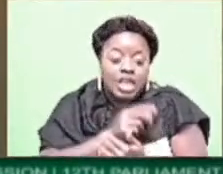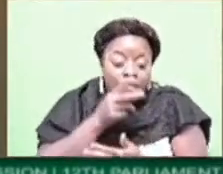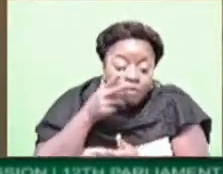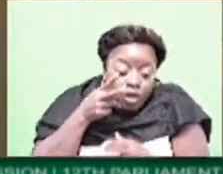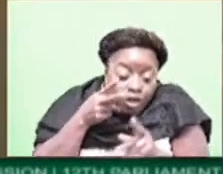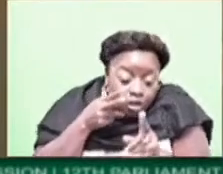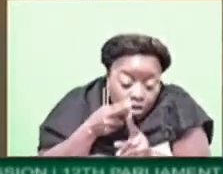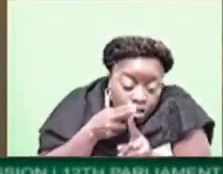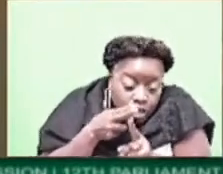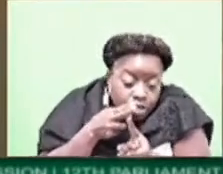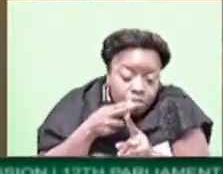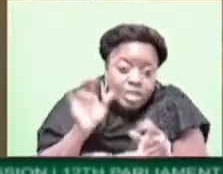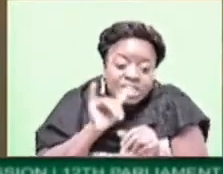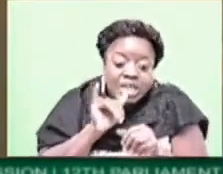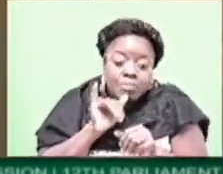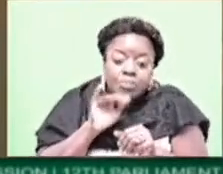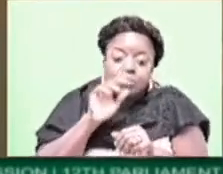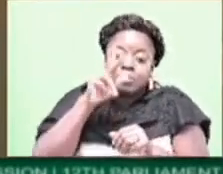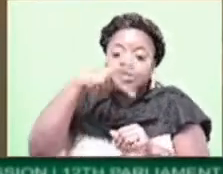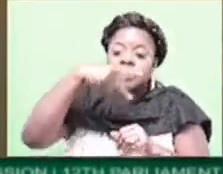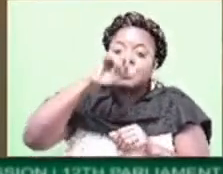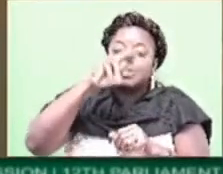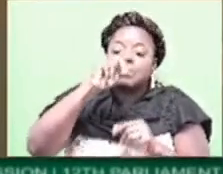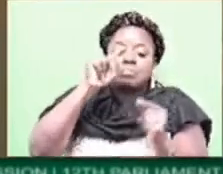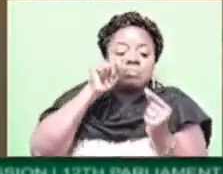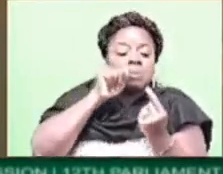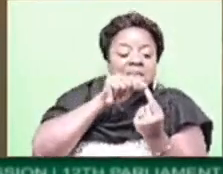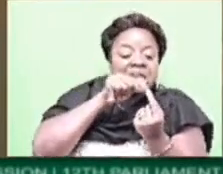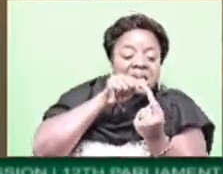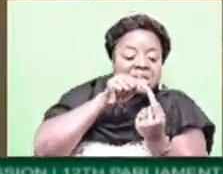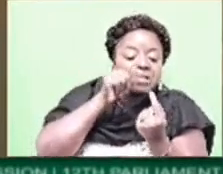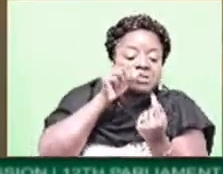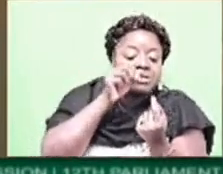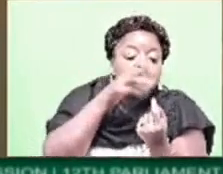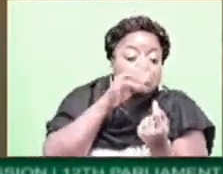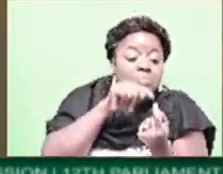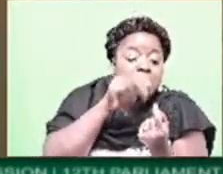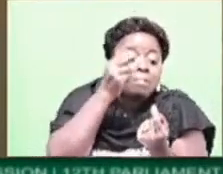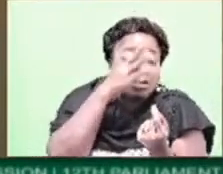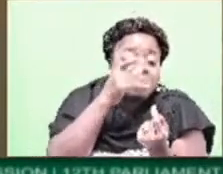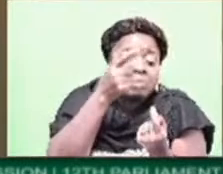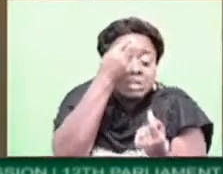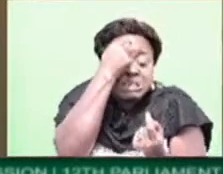on a pinhead. Cross-section.